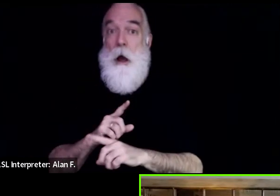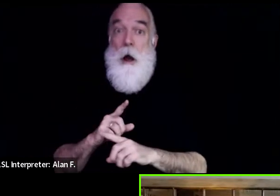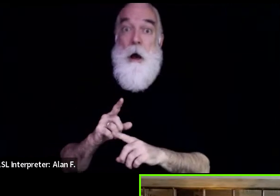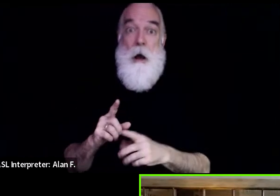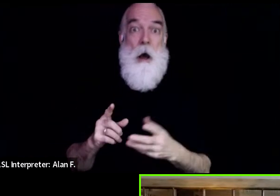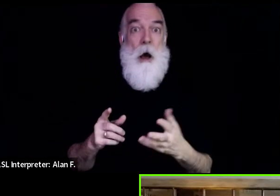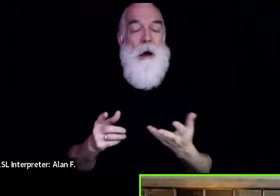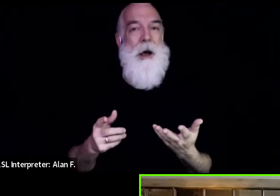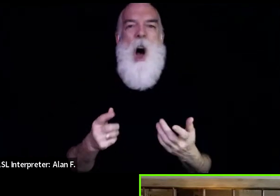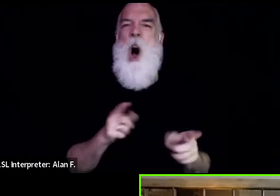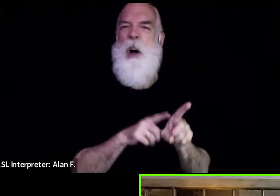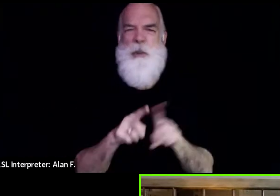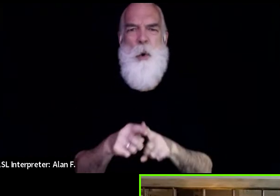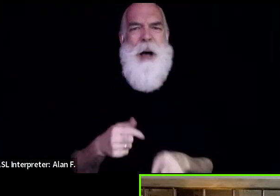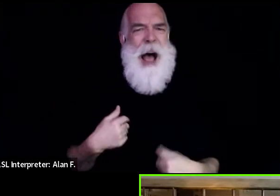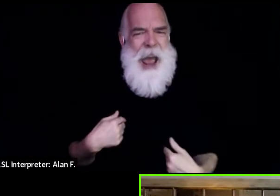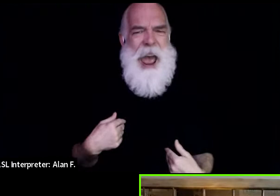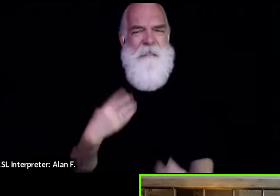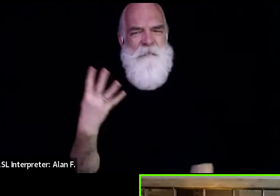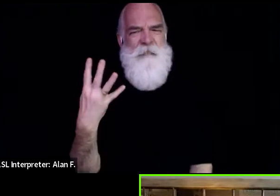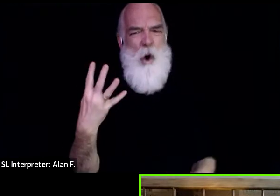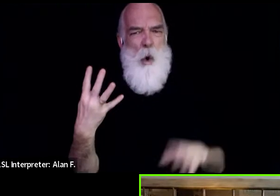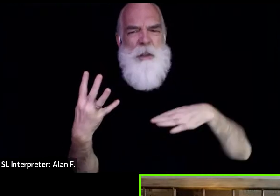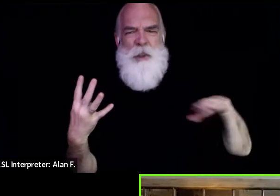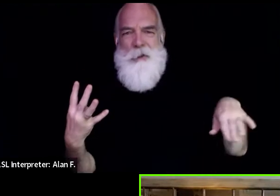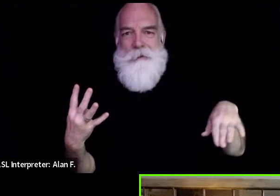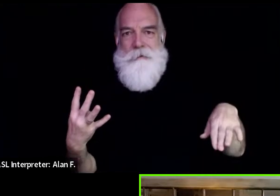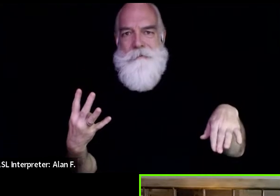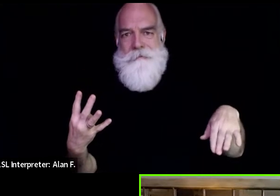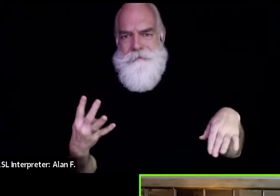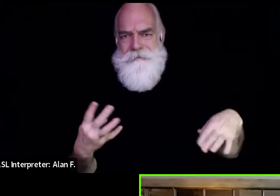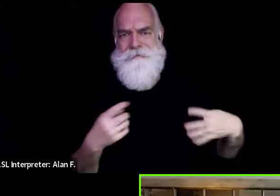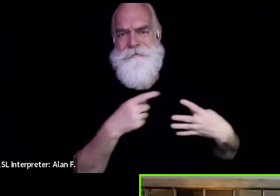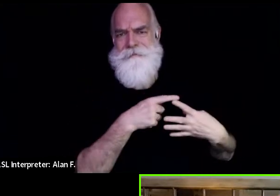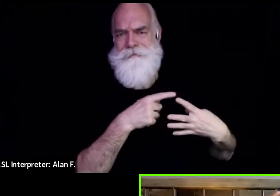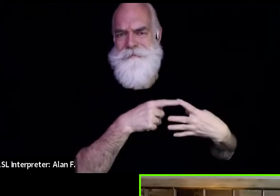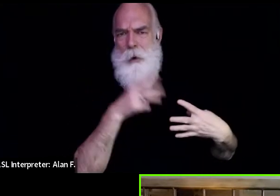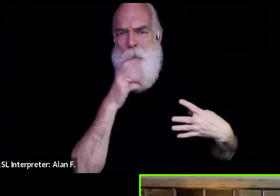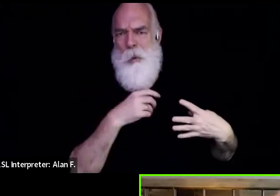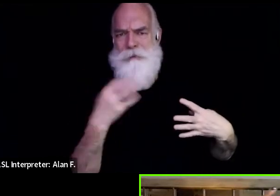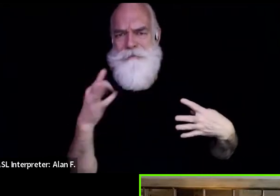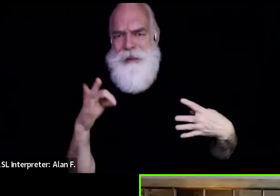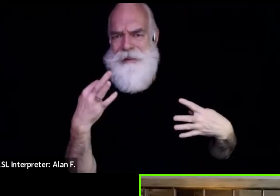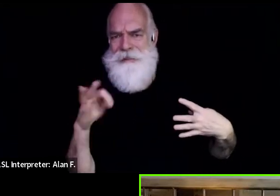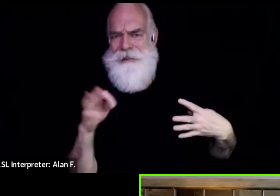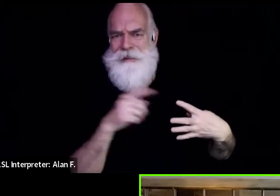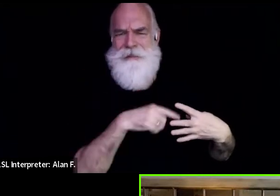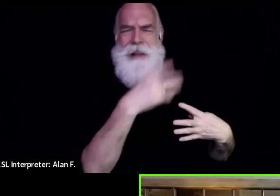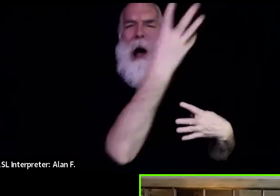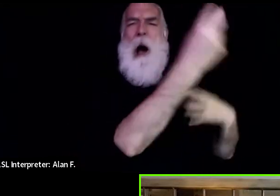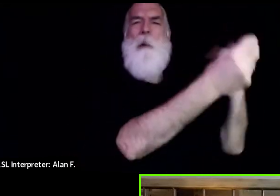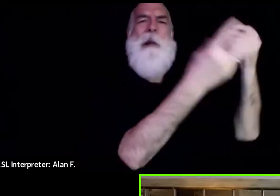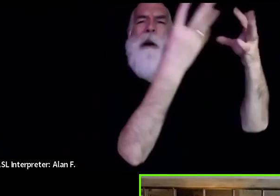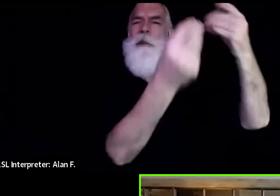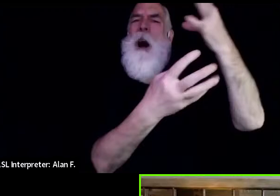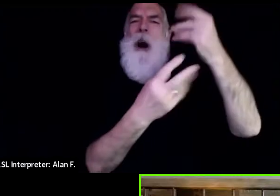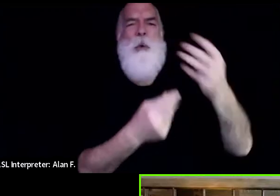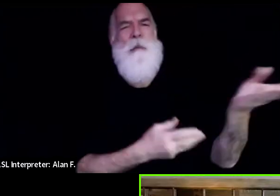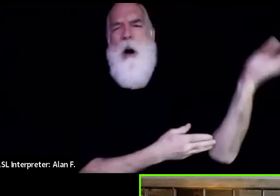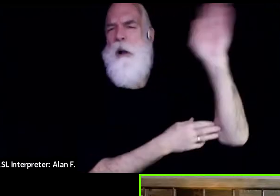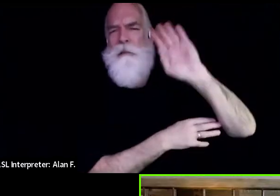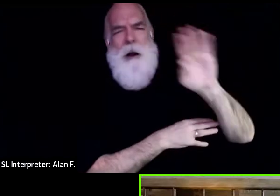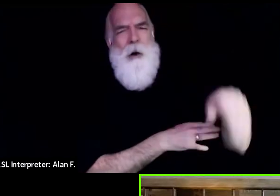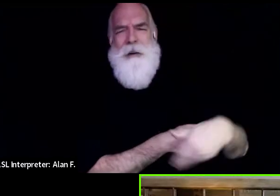a 19-year-old who's out all times of the day and night as a college student, I